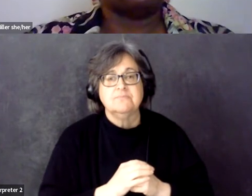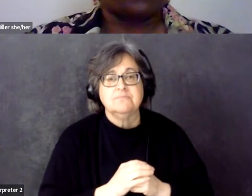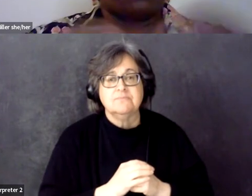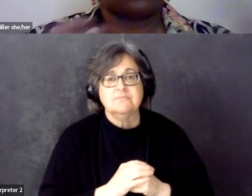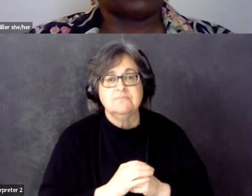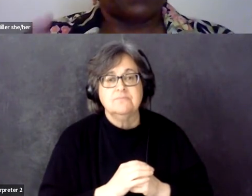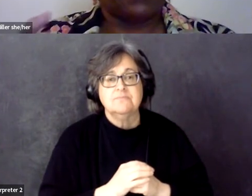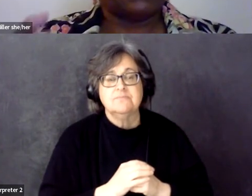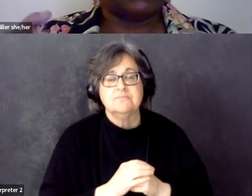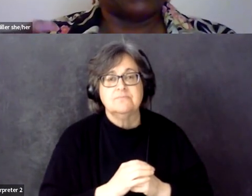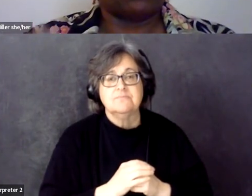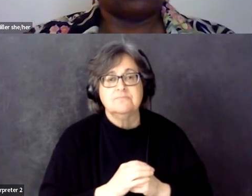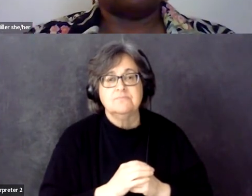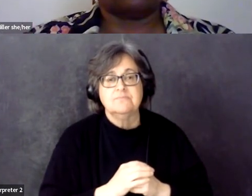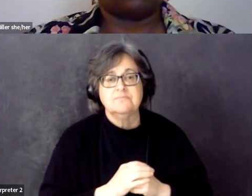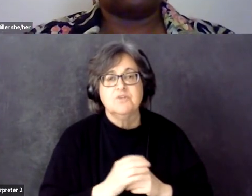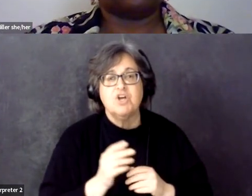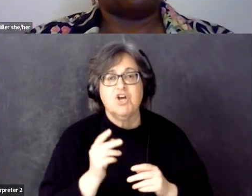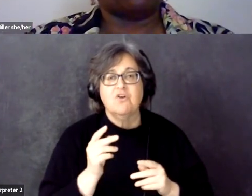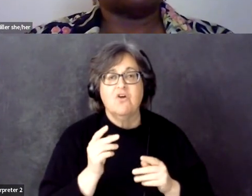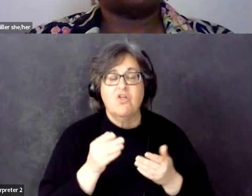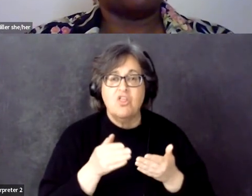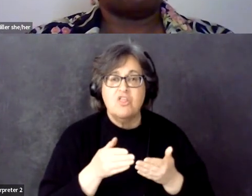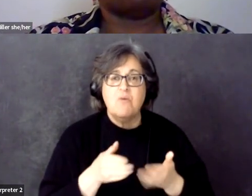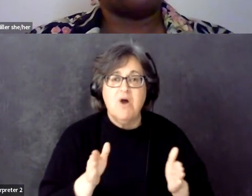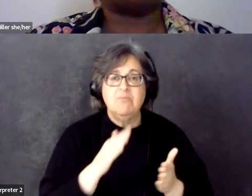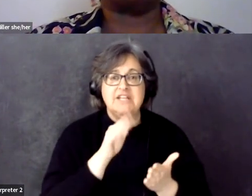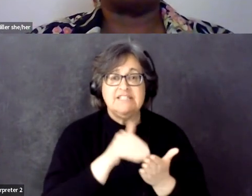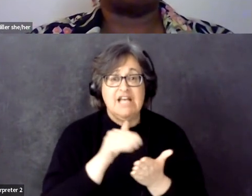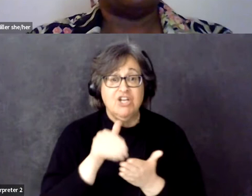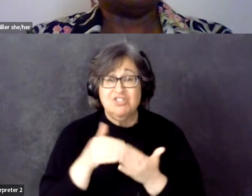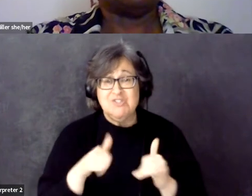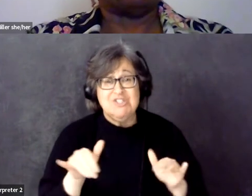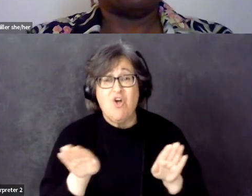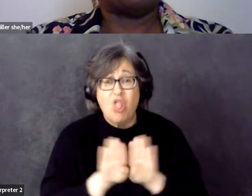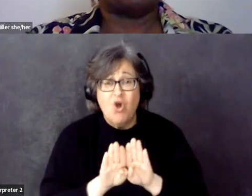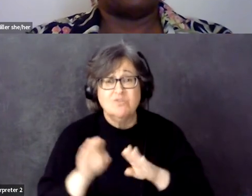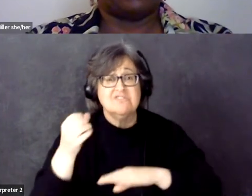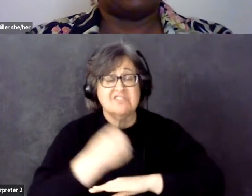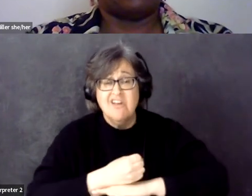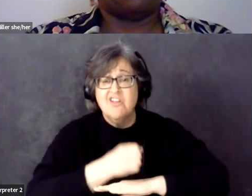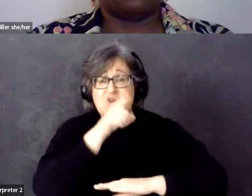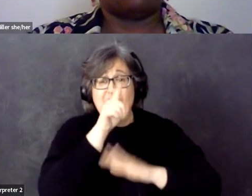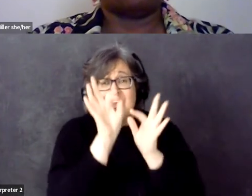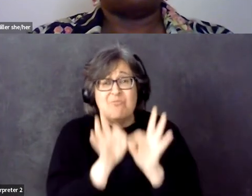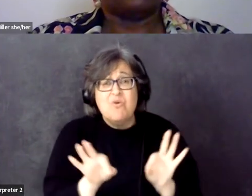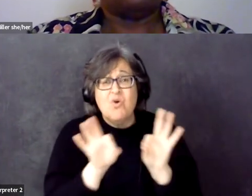there's the public centers are still closed, and they are very, very important.